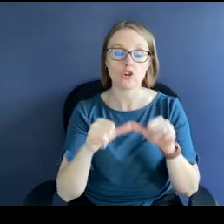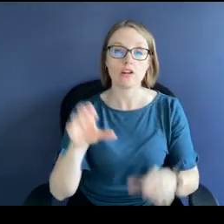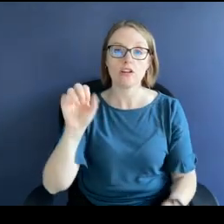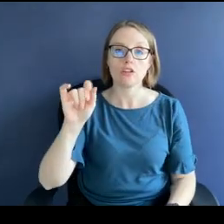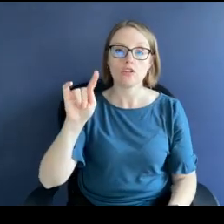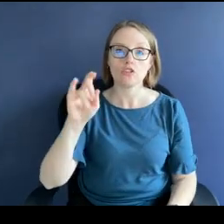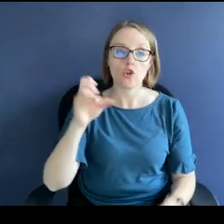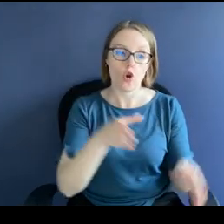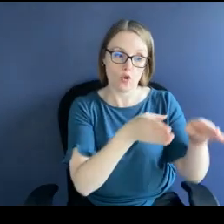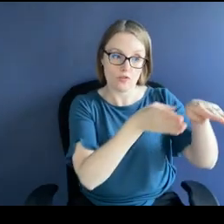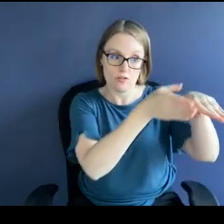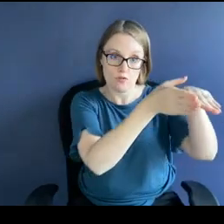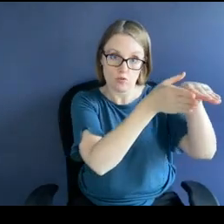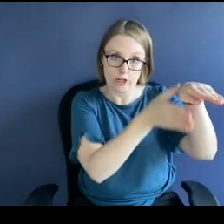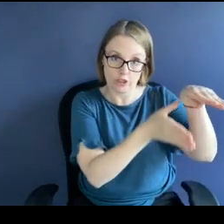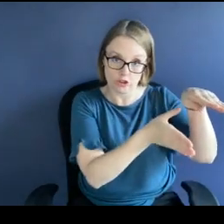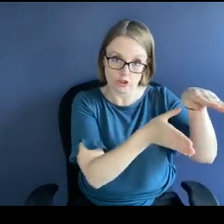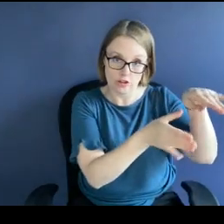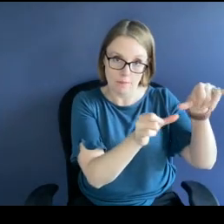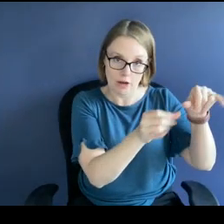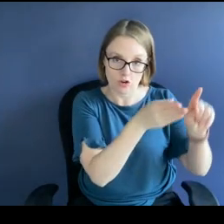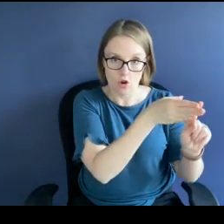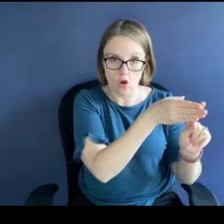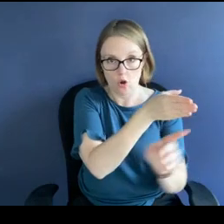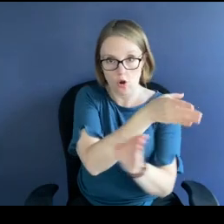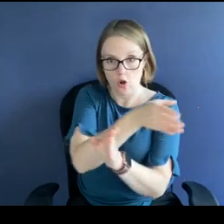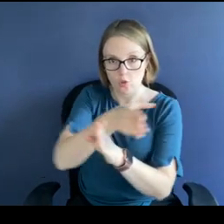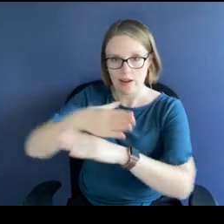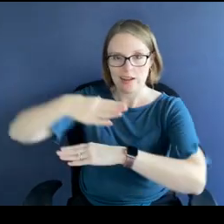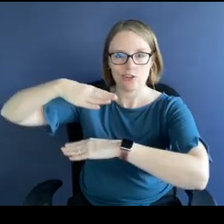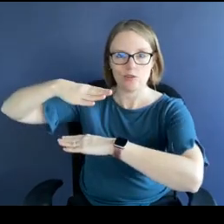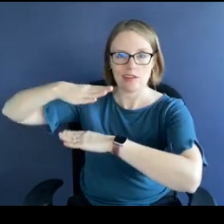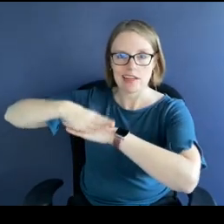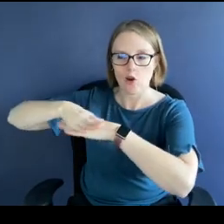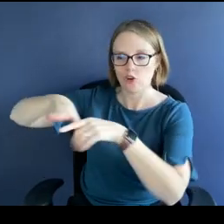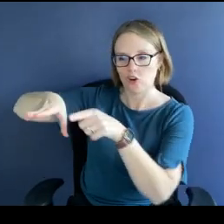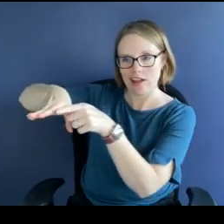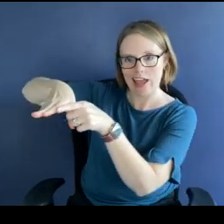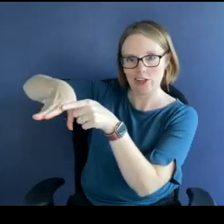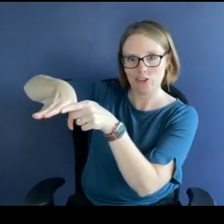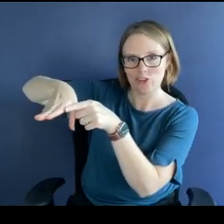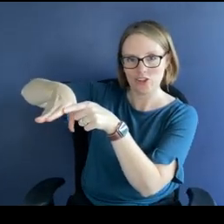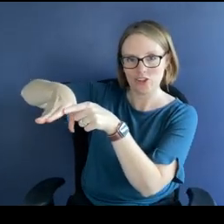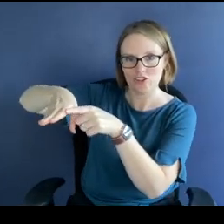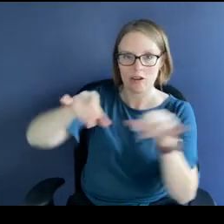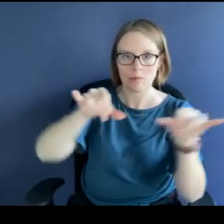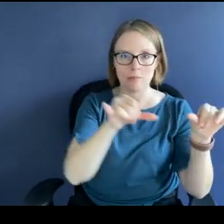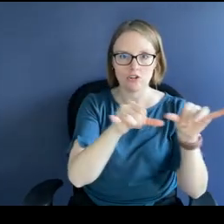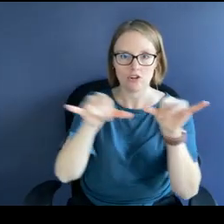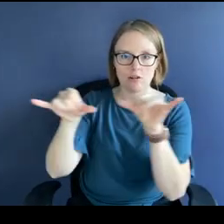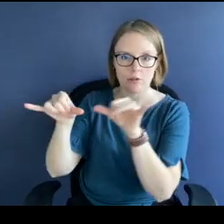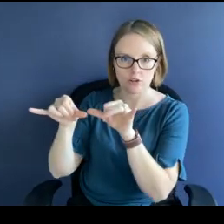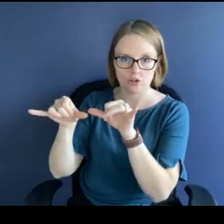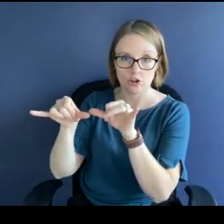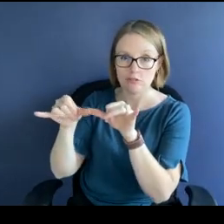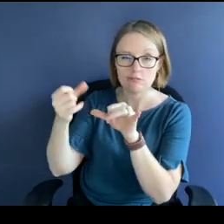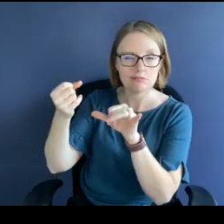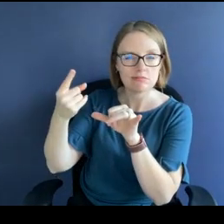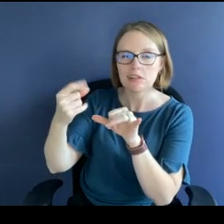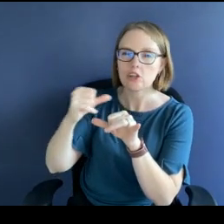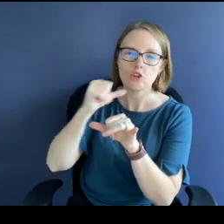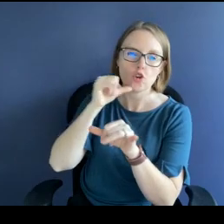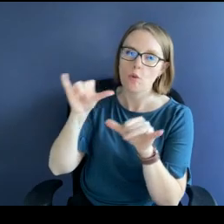the countertop edge, and that is excluding cabinet handles